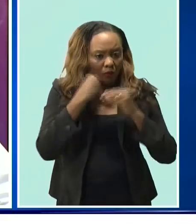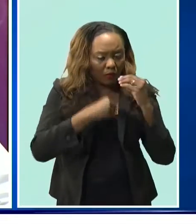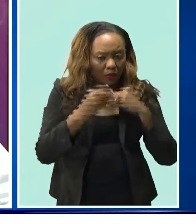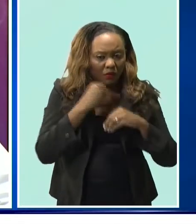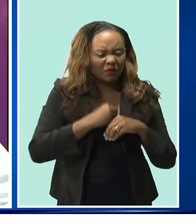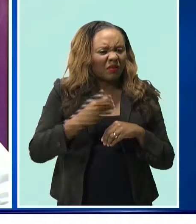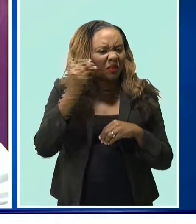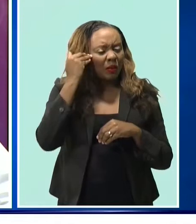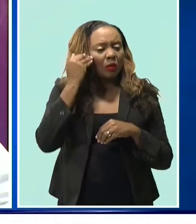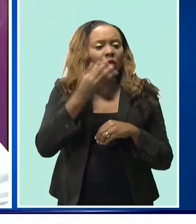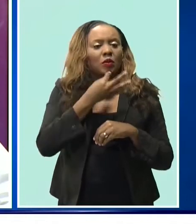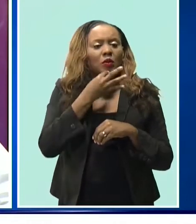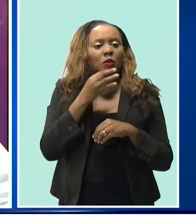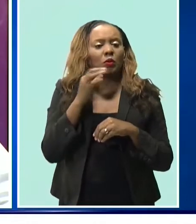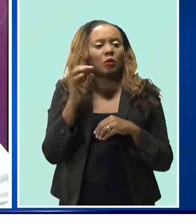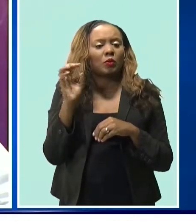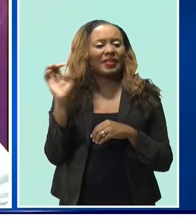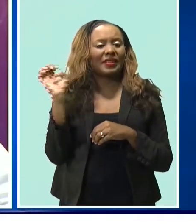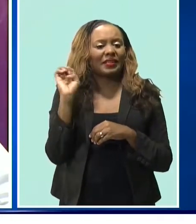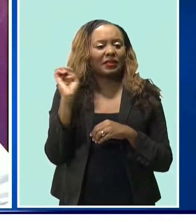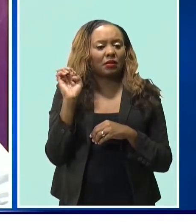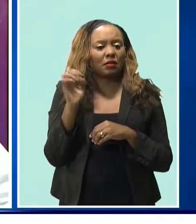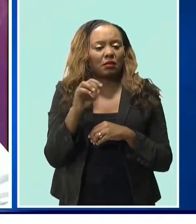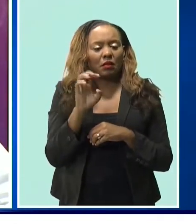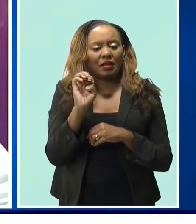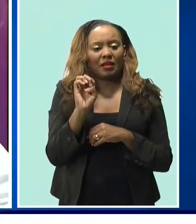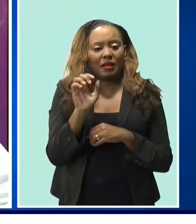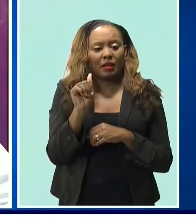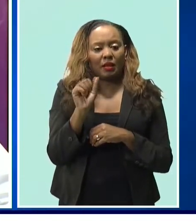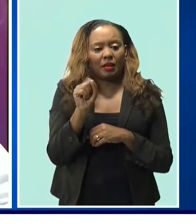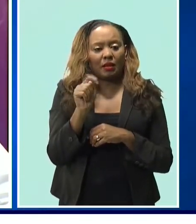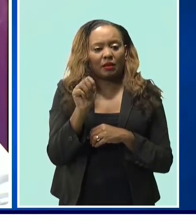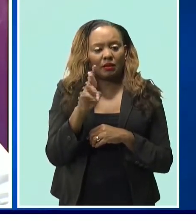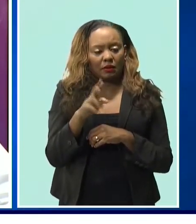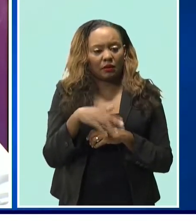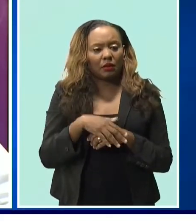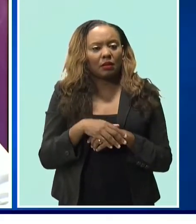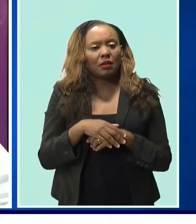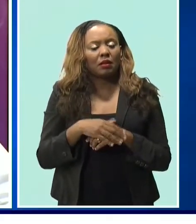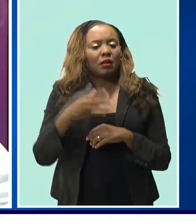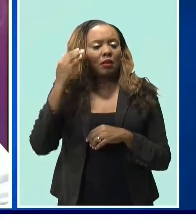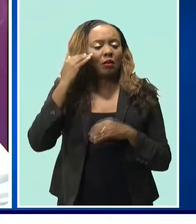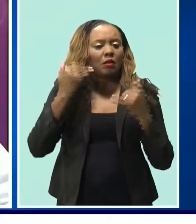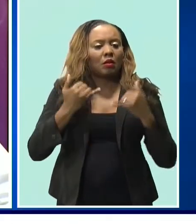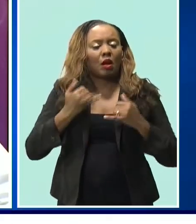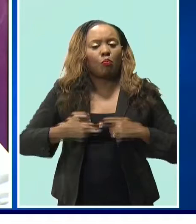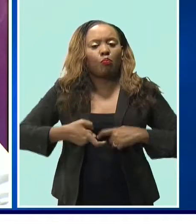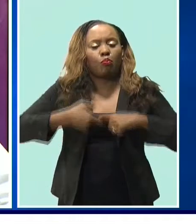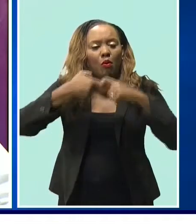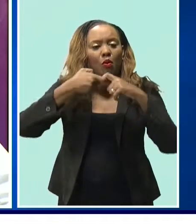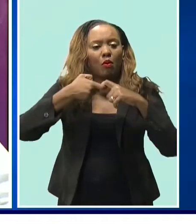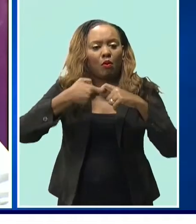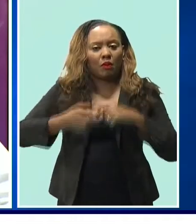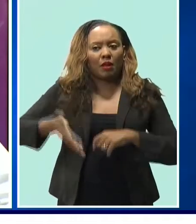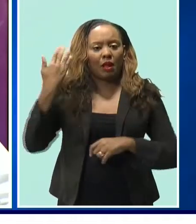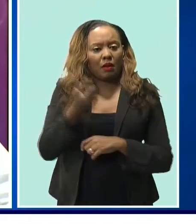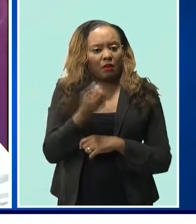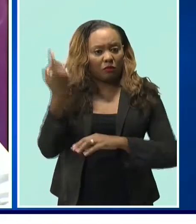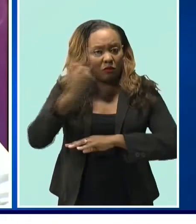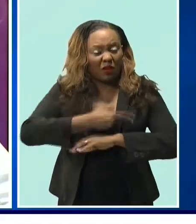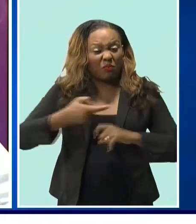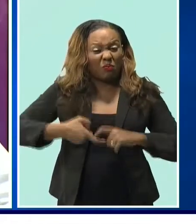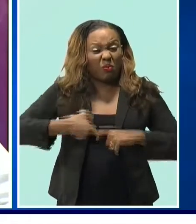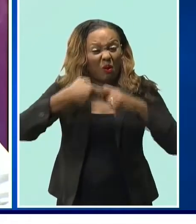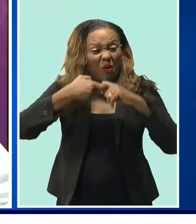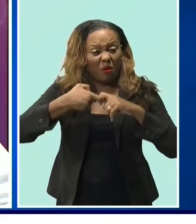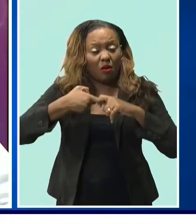into the Easter weekend, but particularly also because there has been a period of restriction over the past couple of days. So we have 2